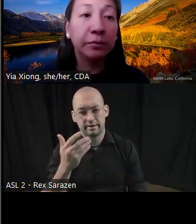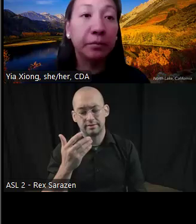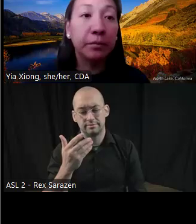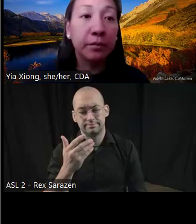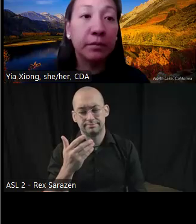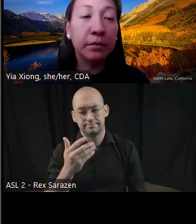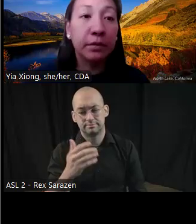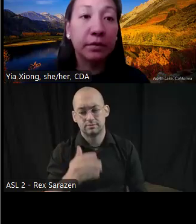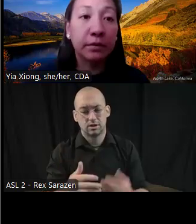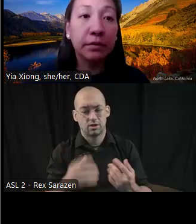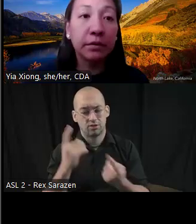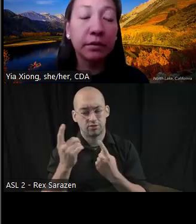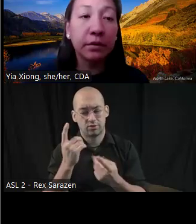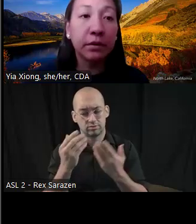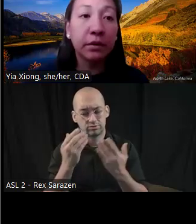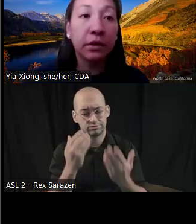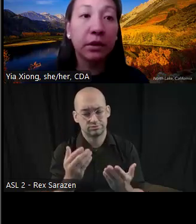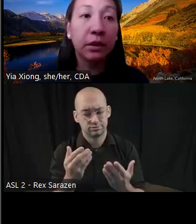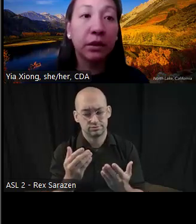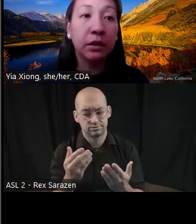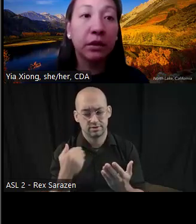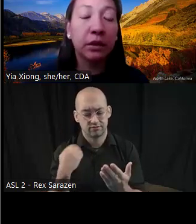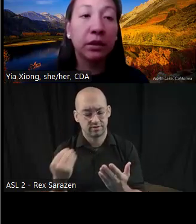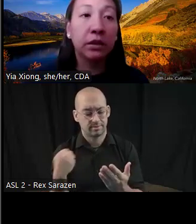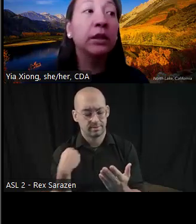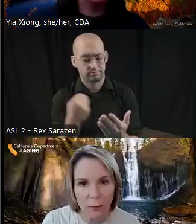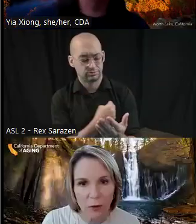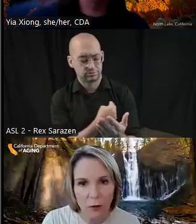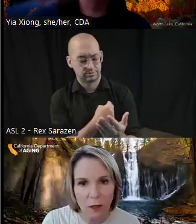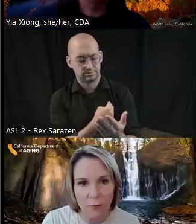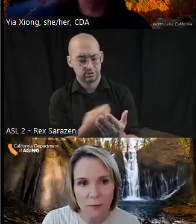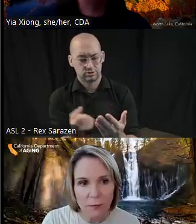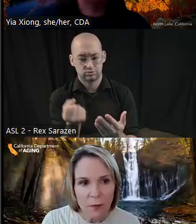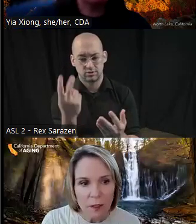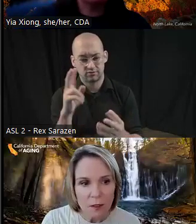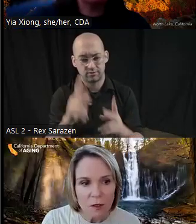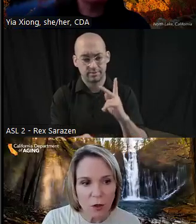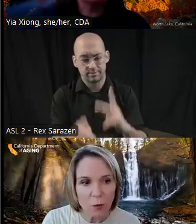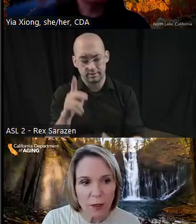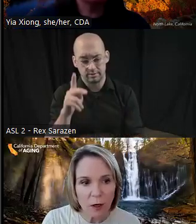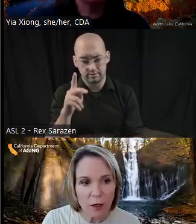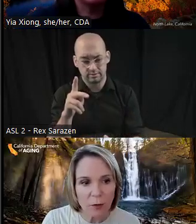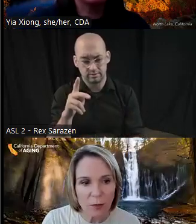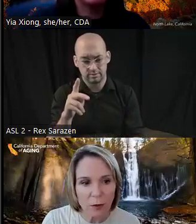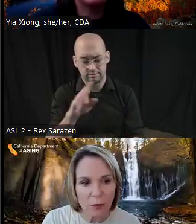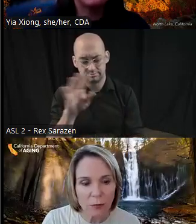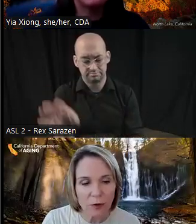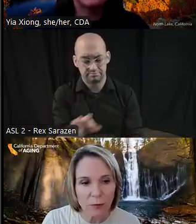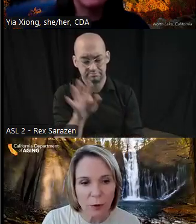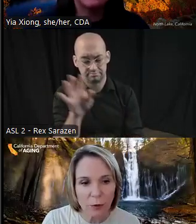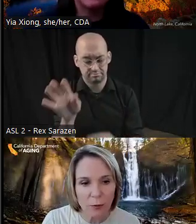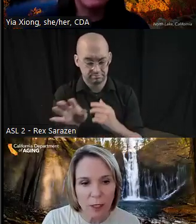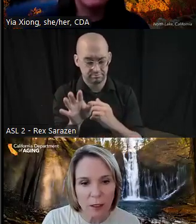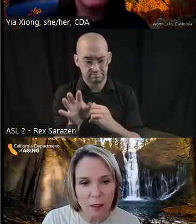also thought it would be good to have membership at approximately 12 people. So we are going to be going through